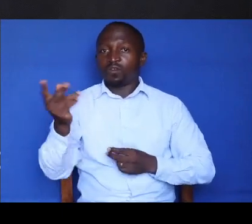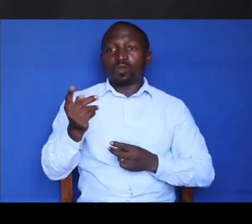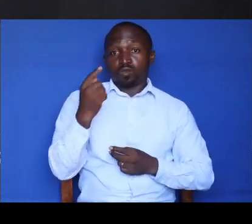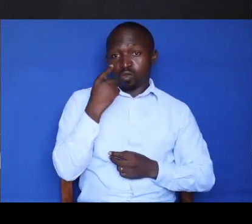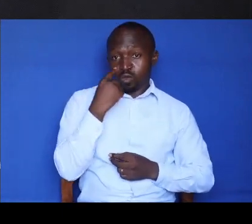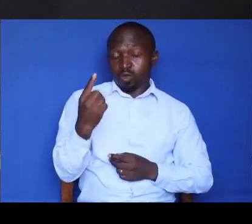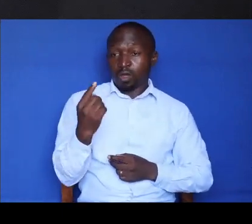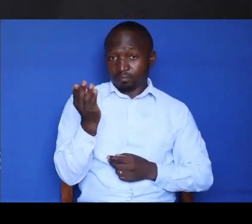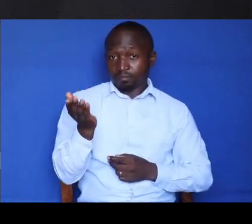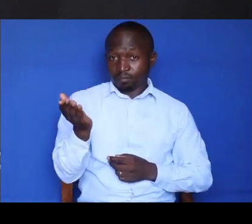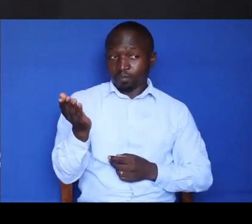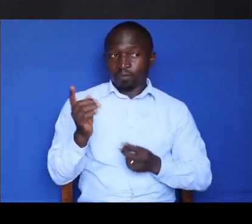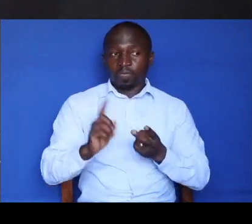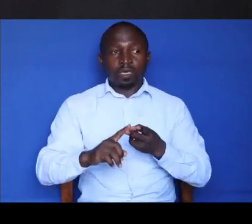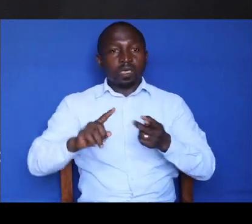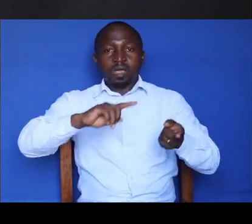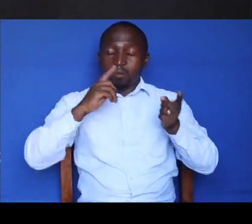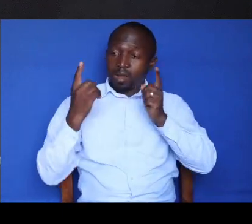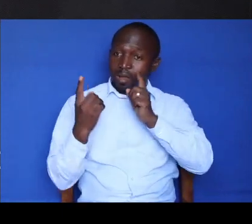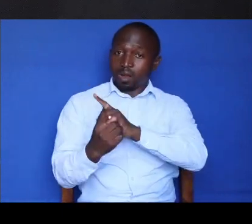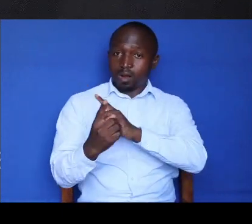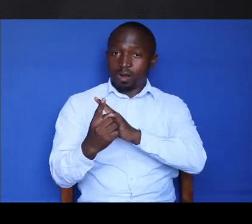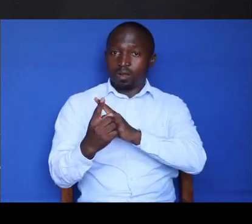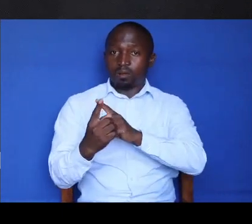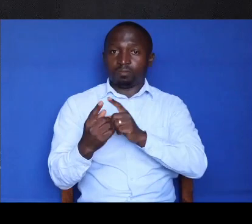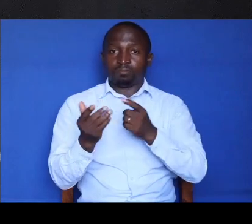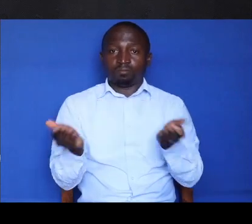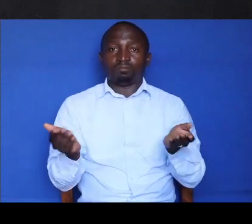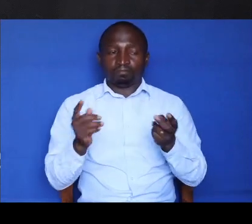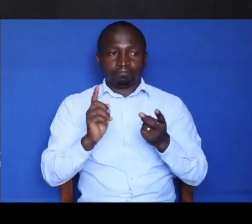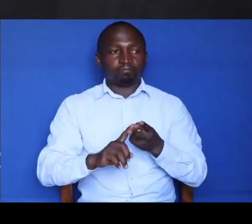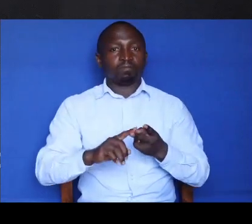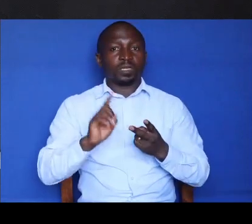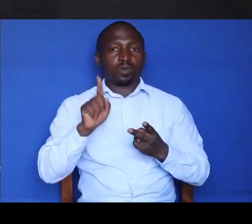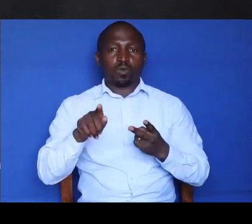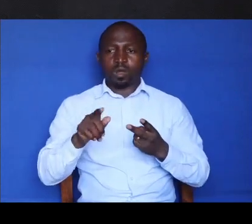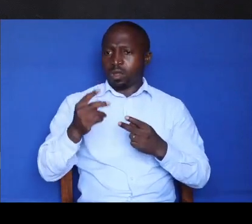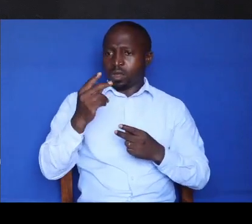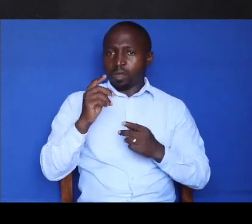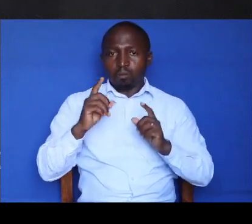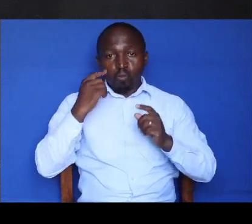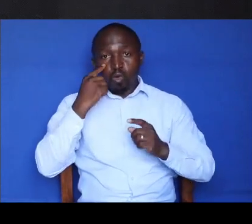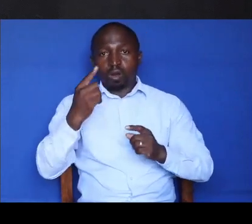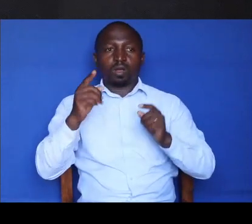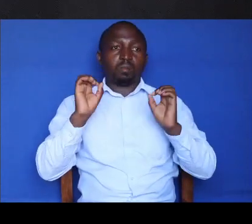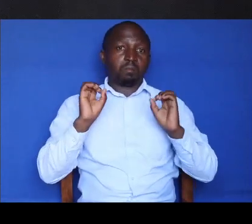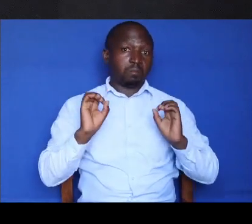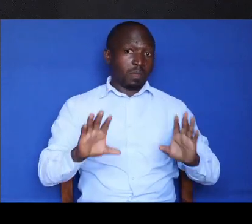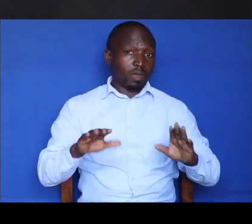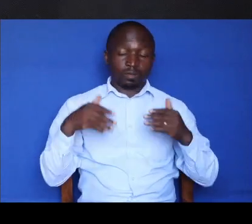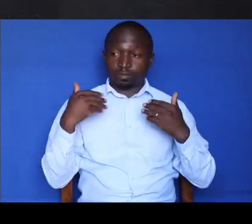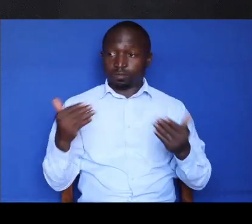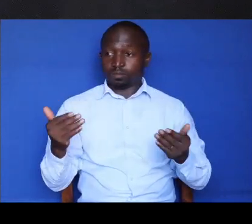observed to have no similar appearance, observed to have new physical appearance. Now,